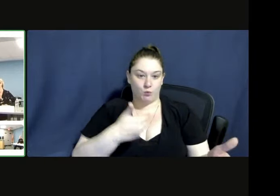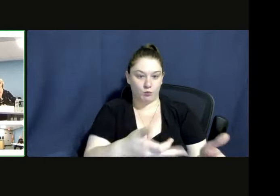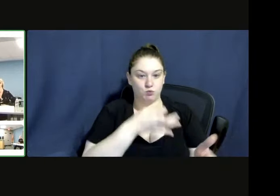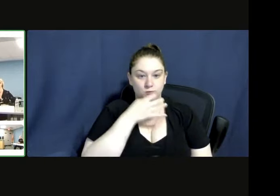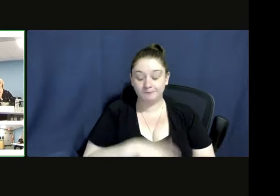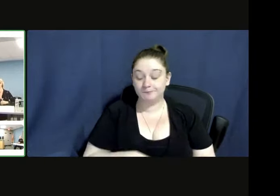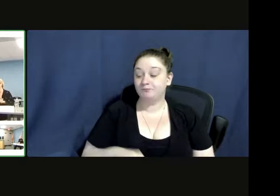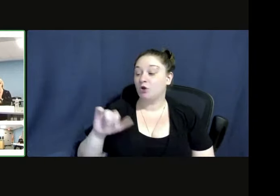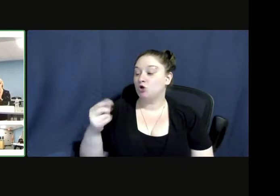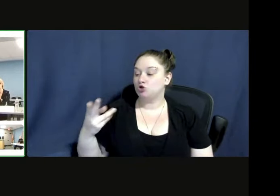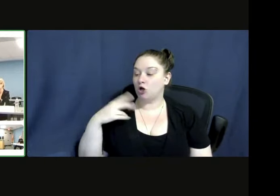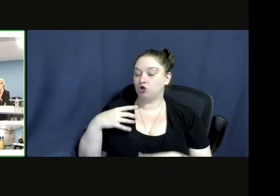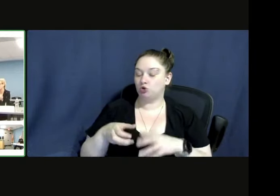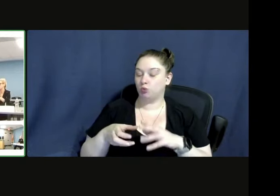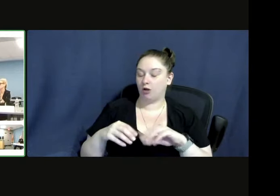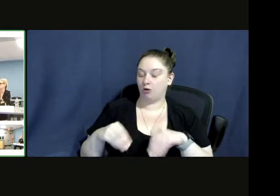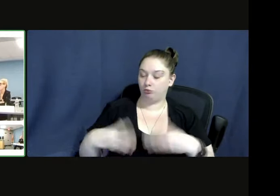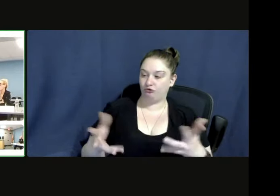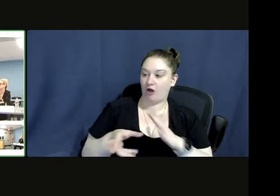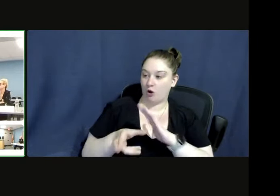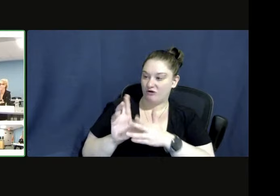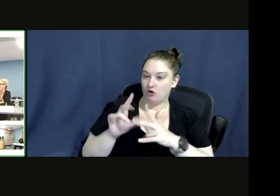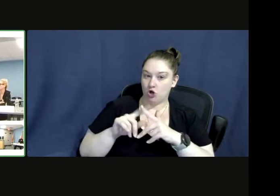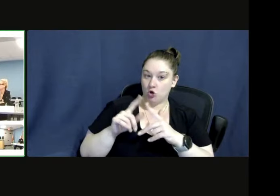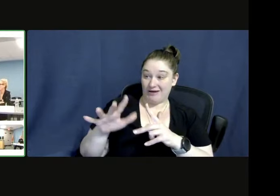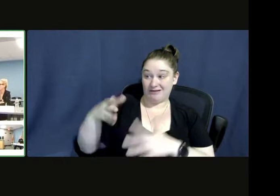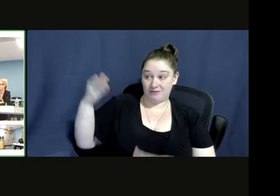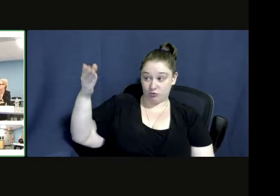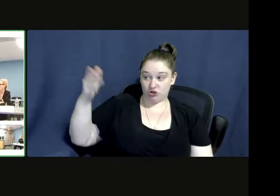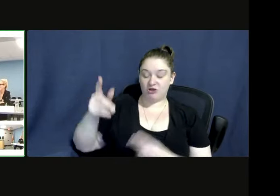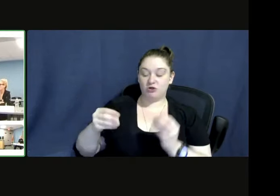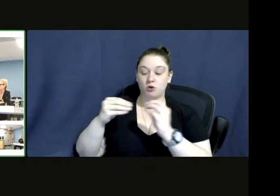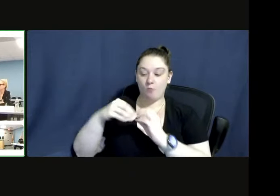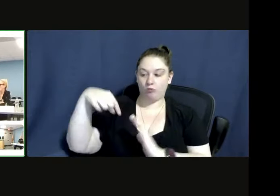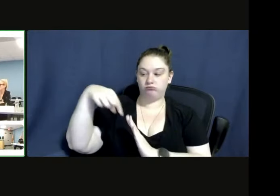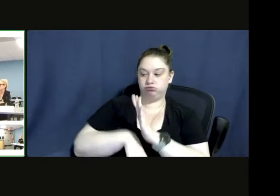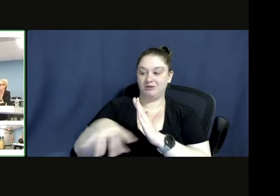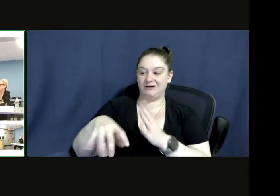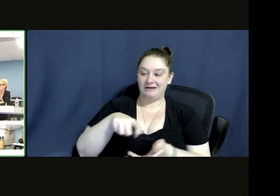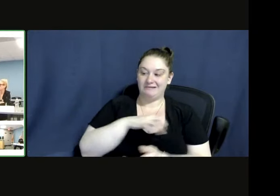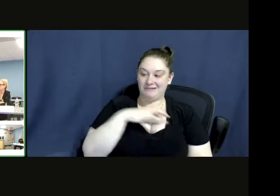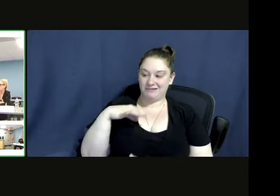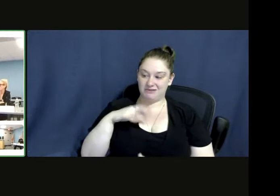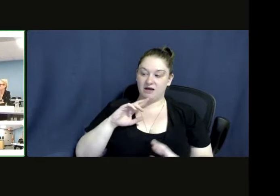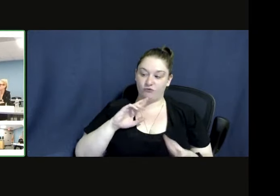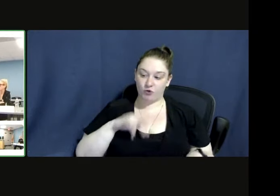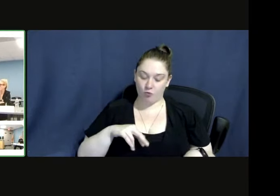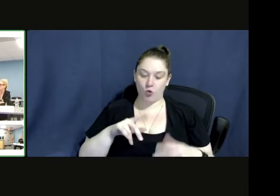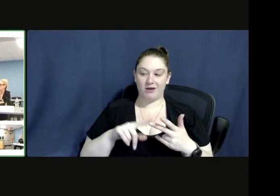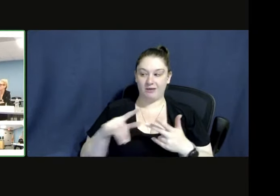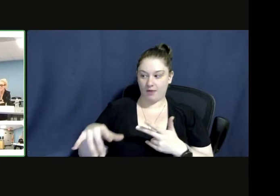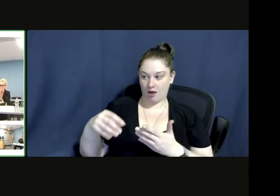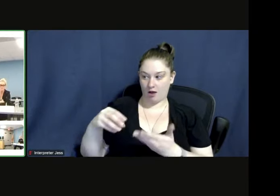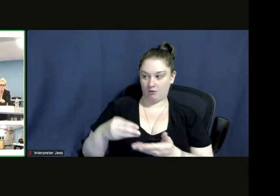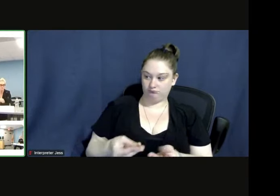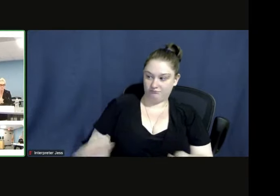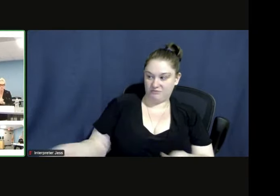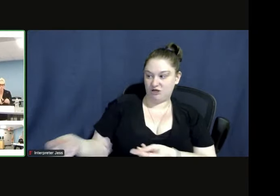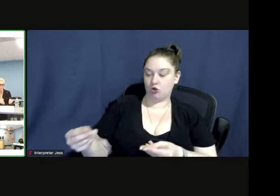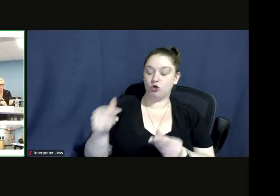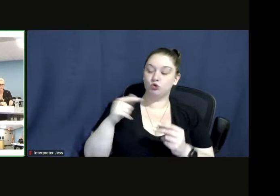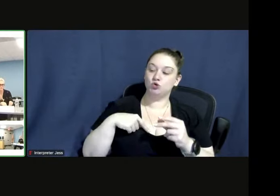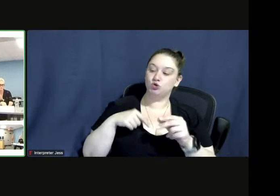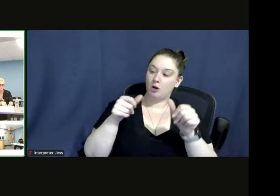his presentation, and there is more detail in the staff report and the support materials for today's meeting that was posted